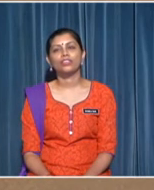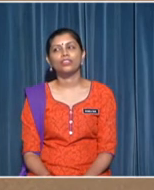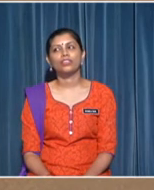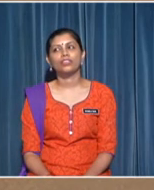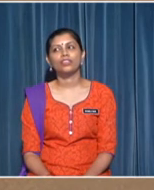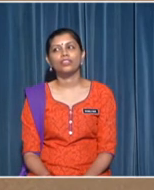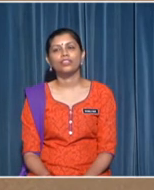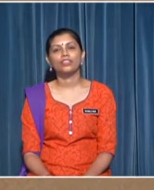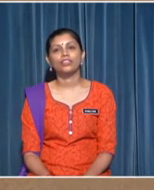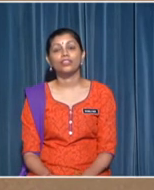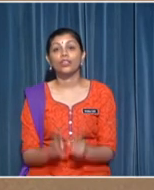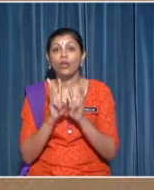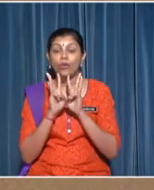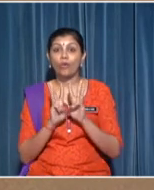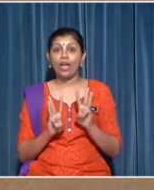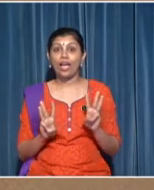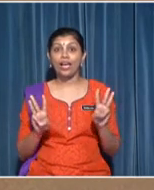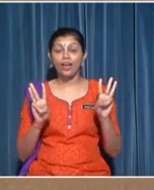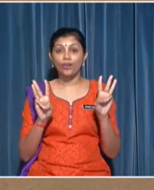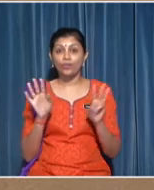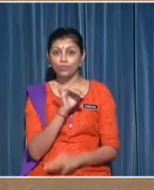Ooh, isn't that amazing?